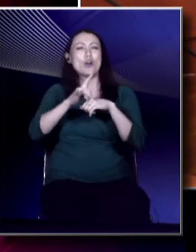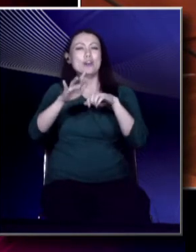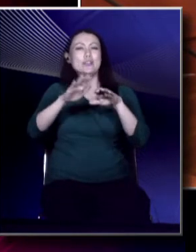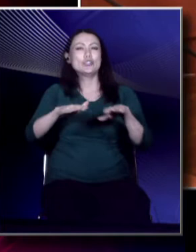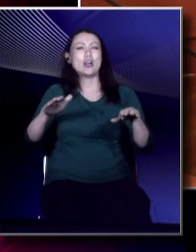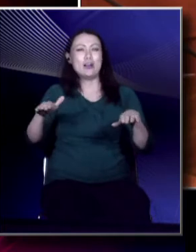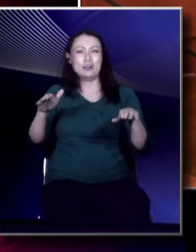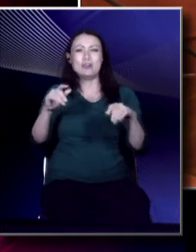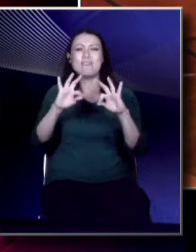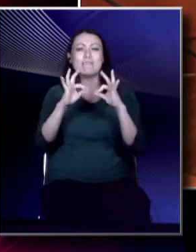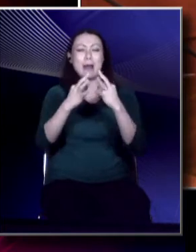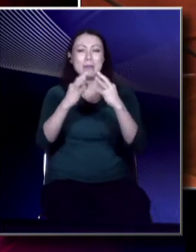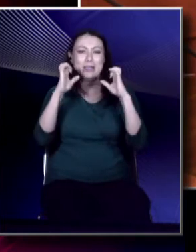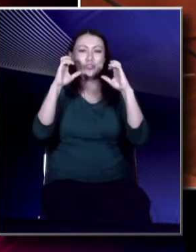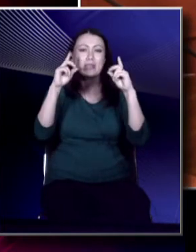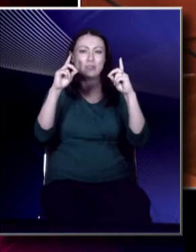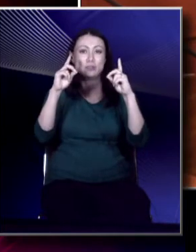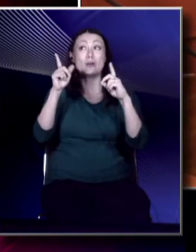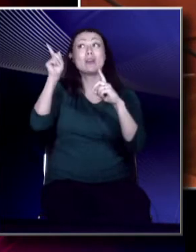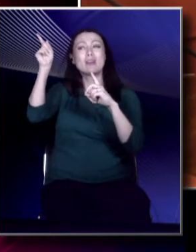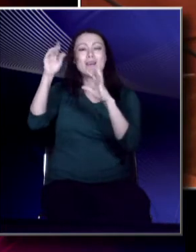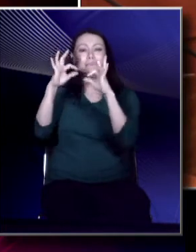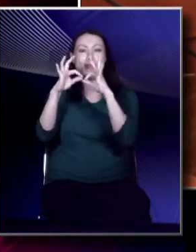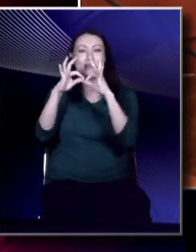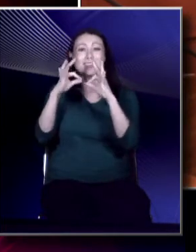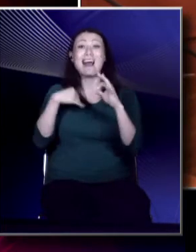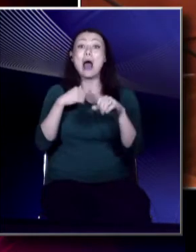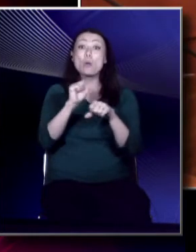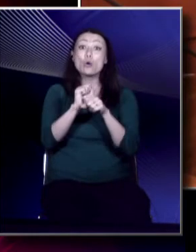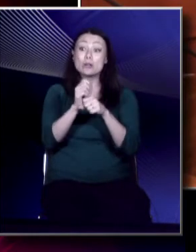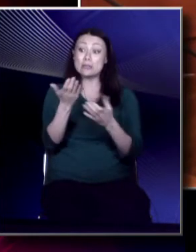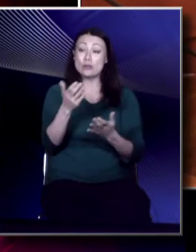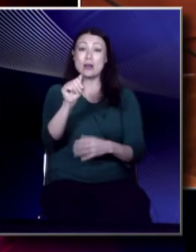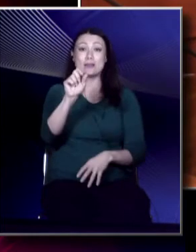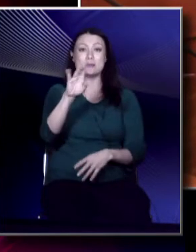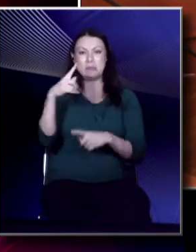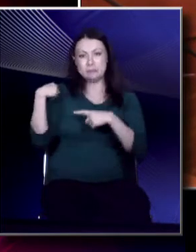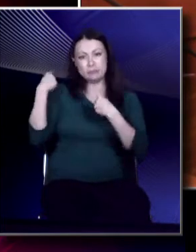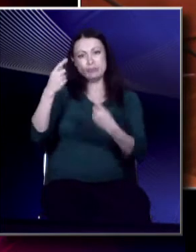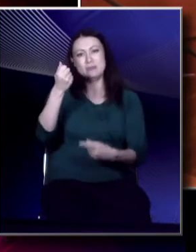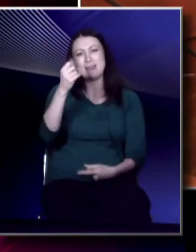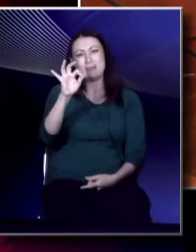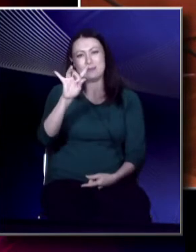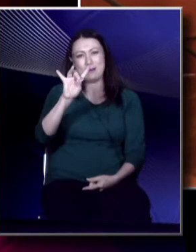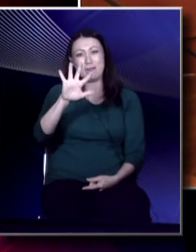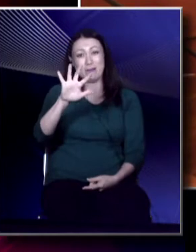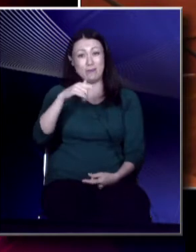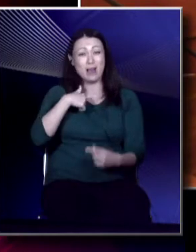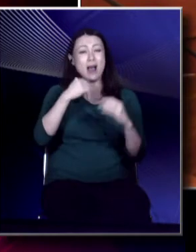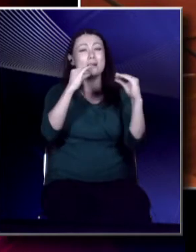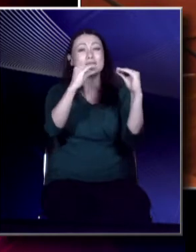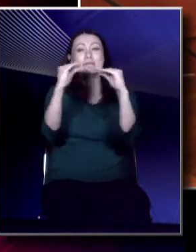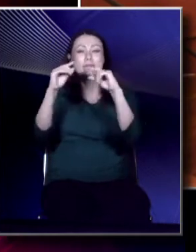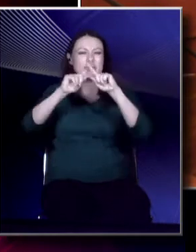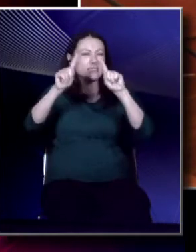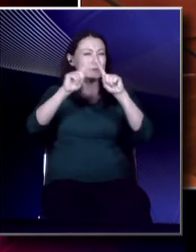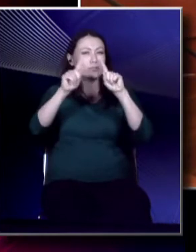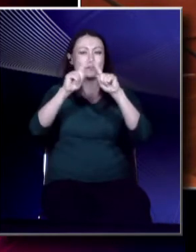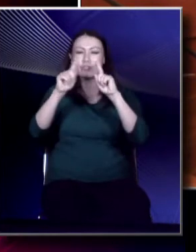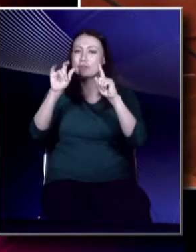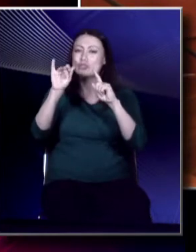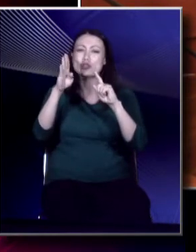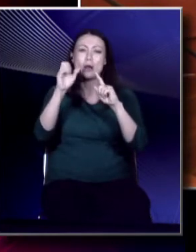with ASDB since 1985 and taught in various jobs in Phoenix,